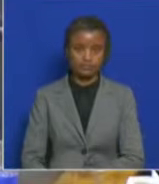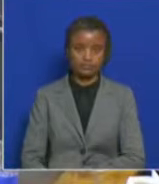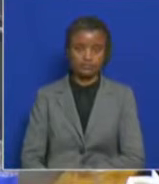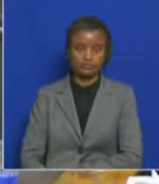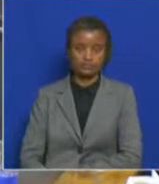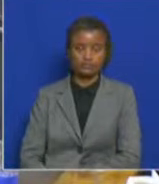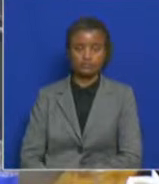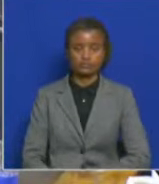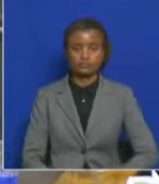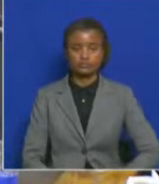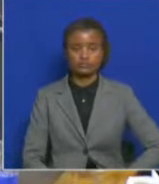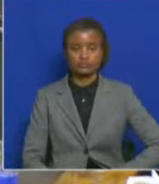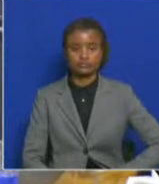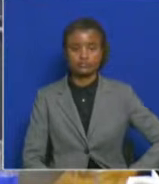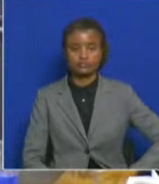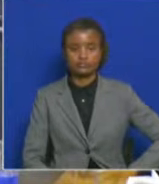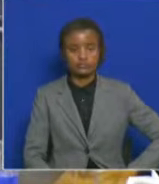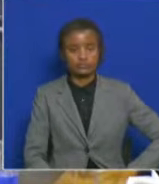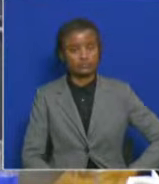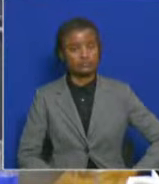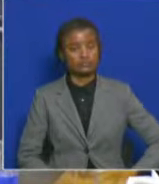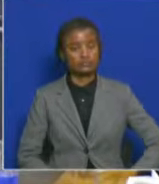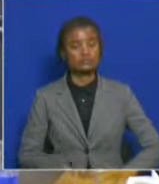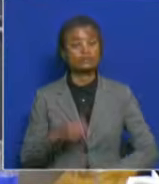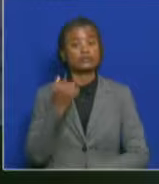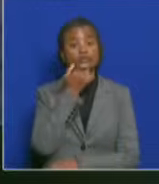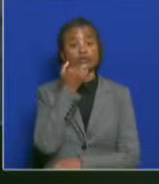Sorry, is that in volume 2?